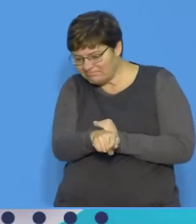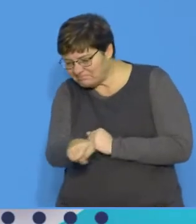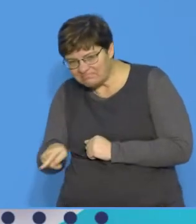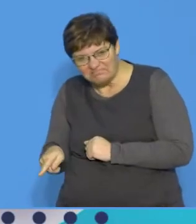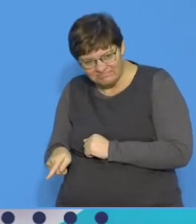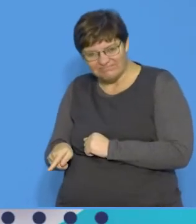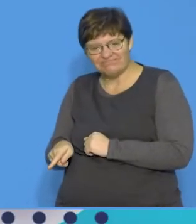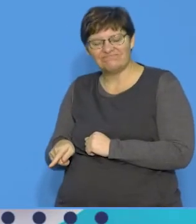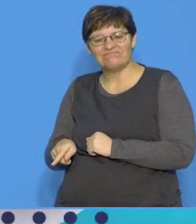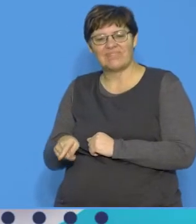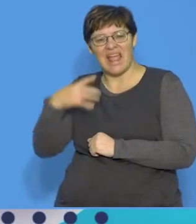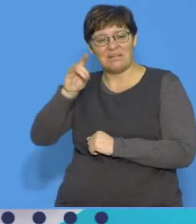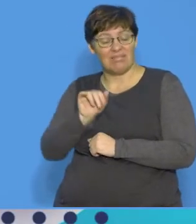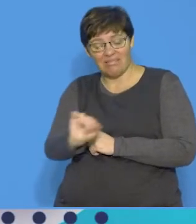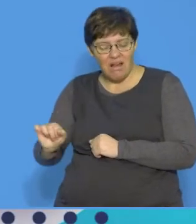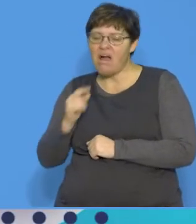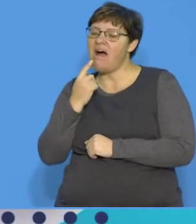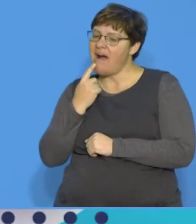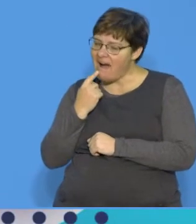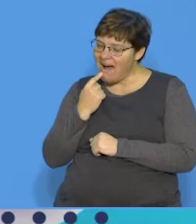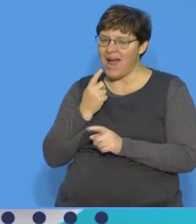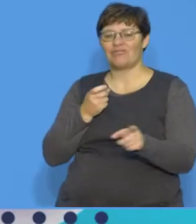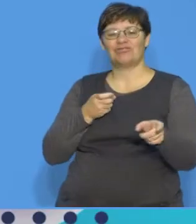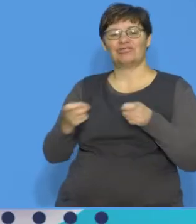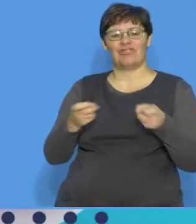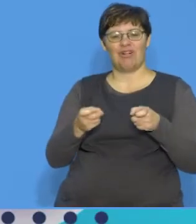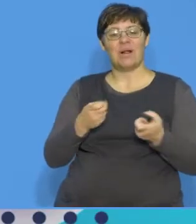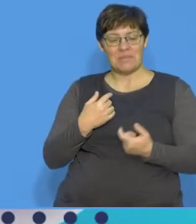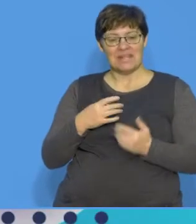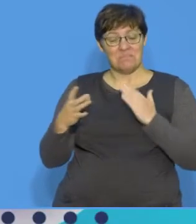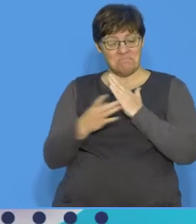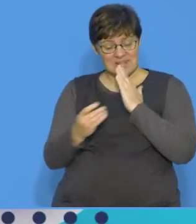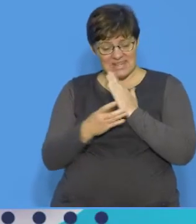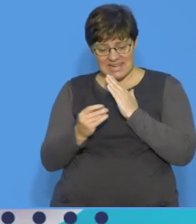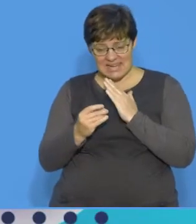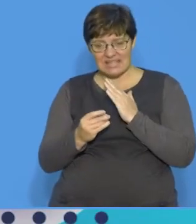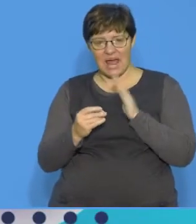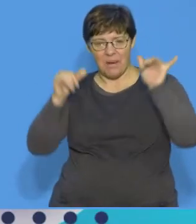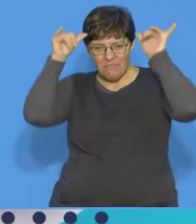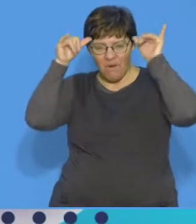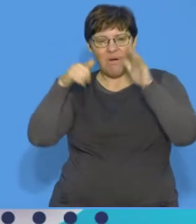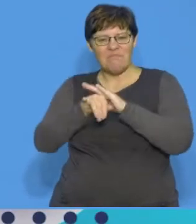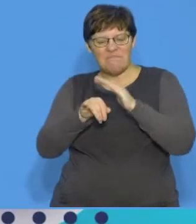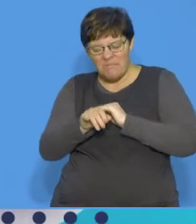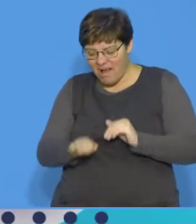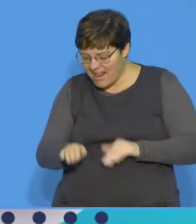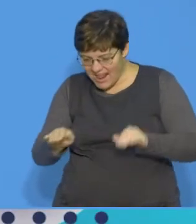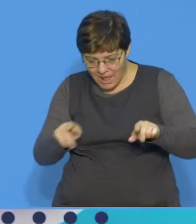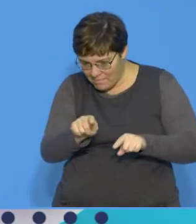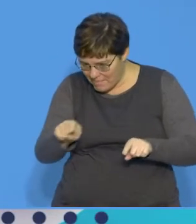another step forward in controlling the environment rather than letting the